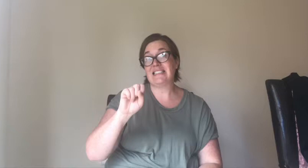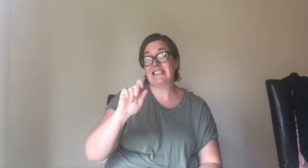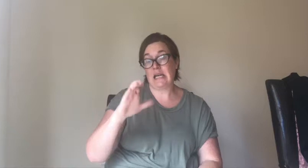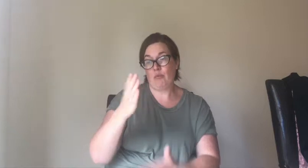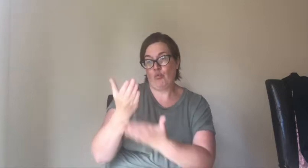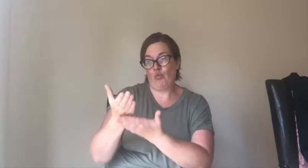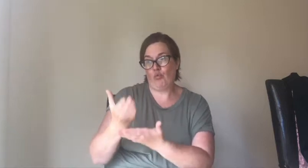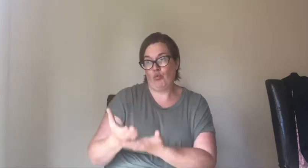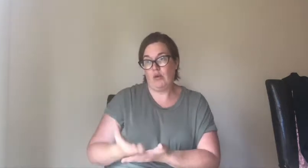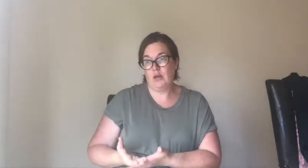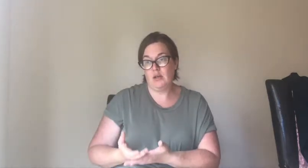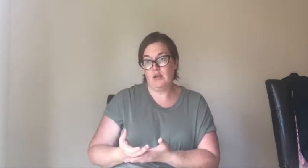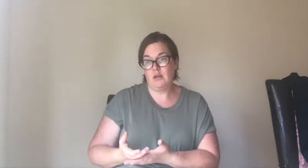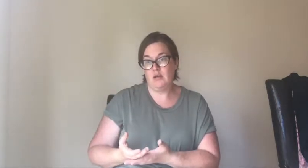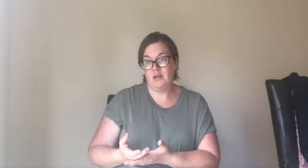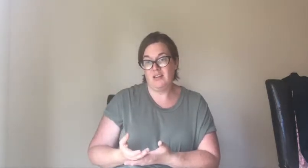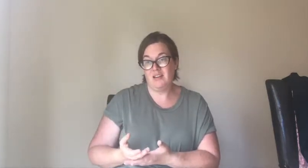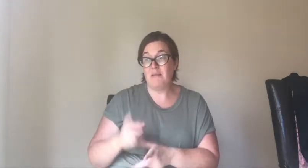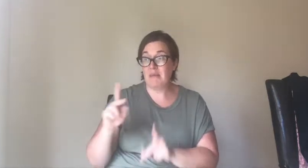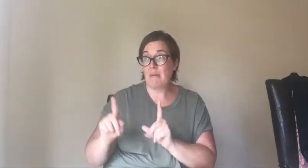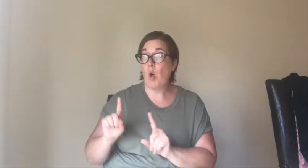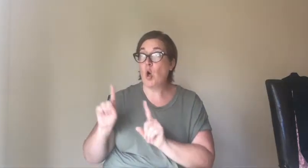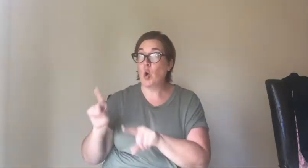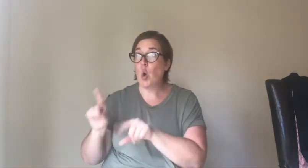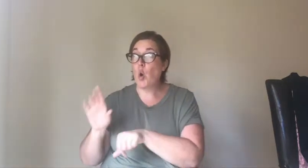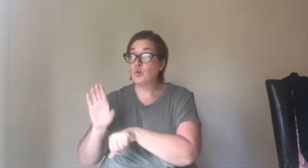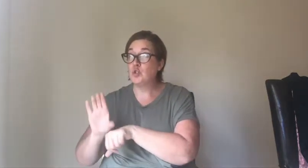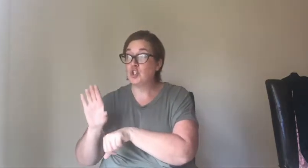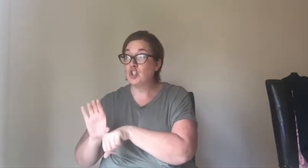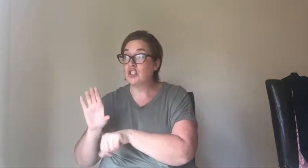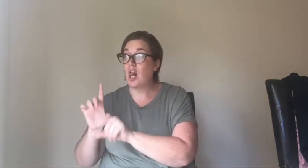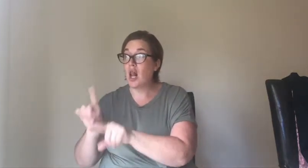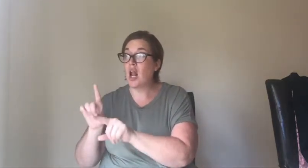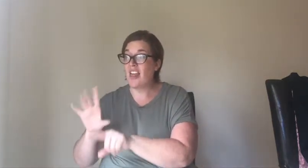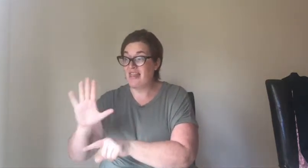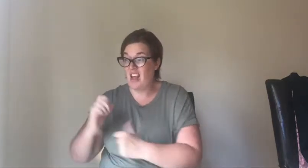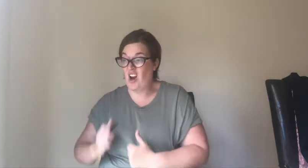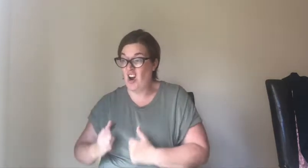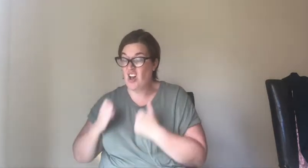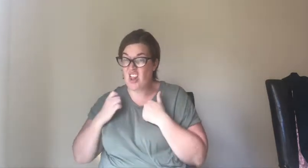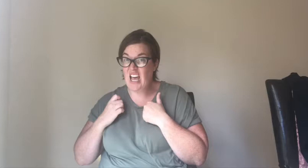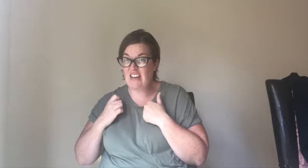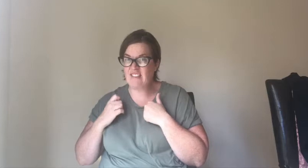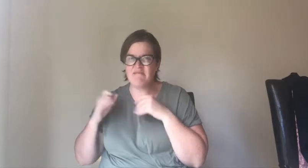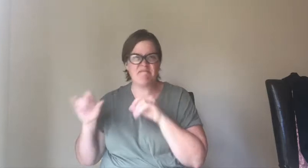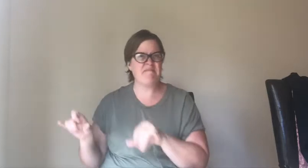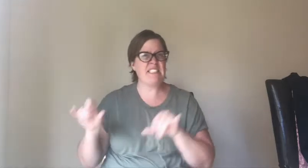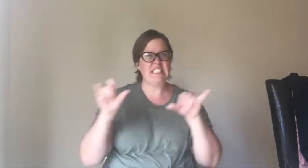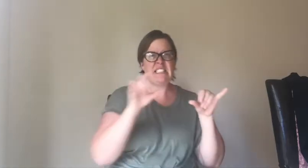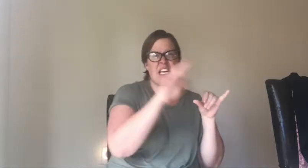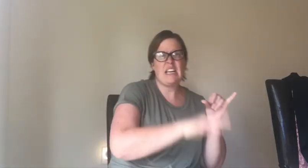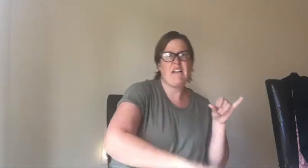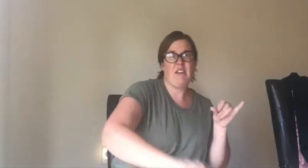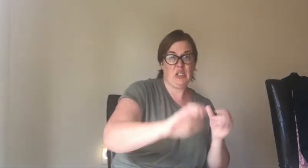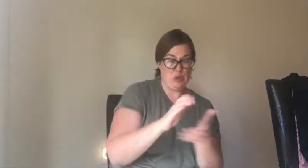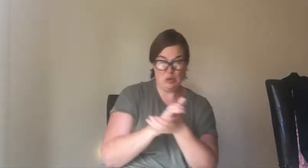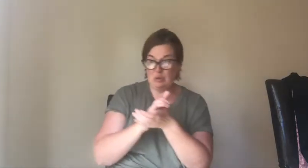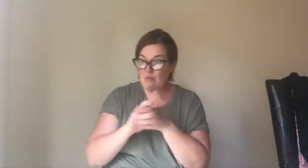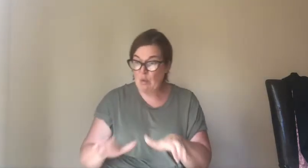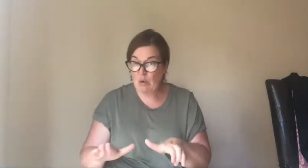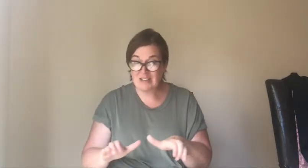Brian, what does a manual about how to survive in exile have to do with me and my life today? Great question. I'm really glad you asked